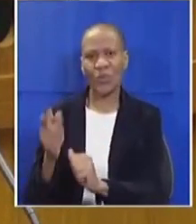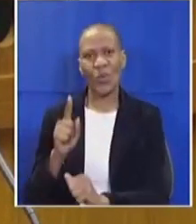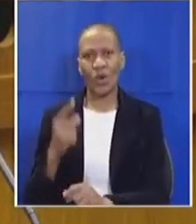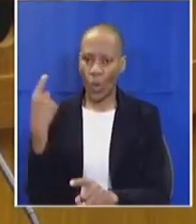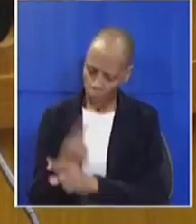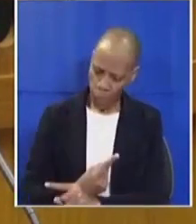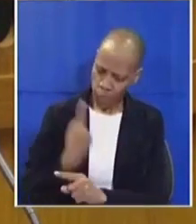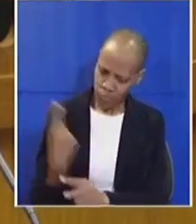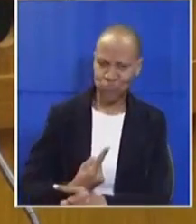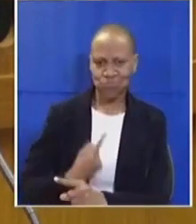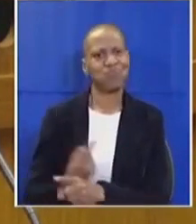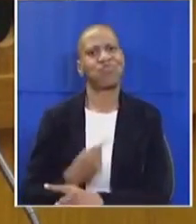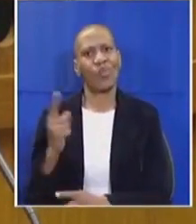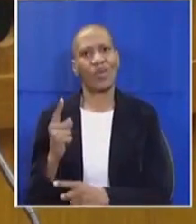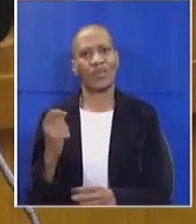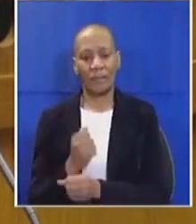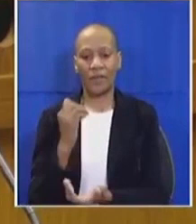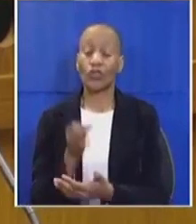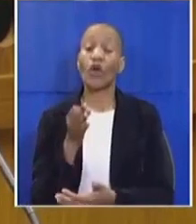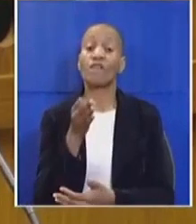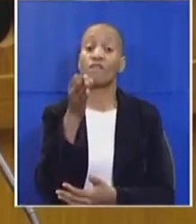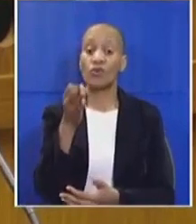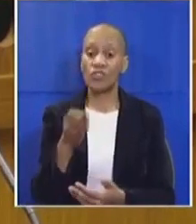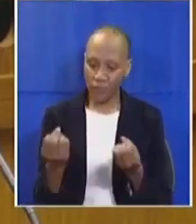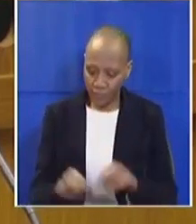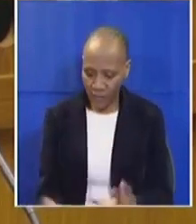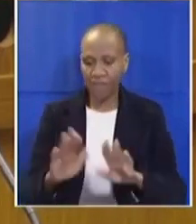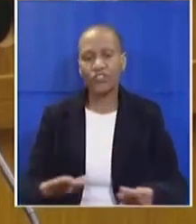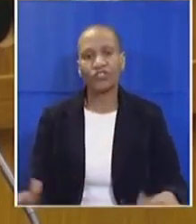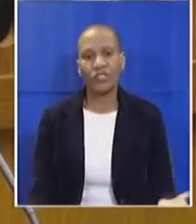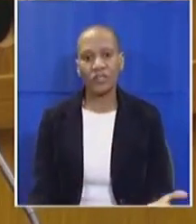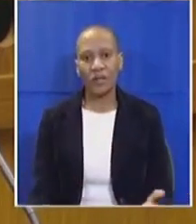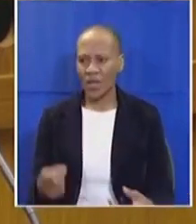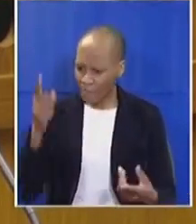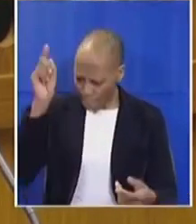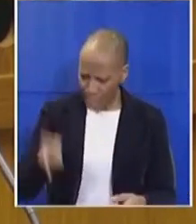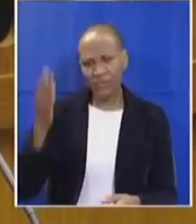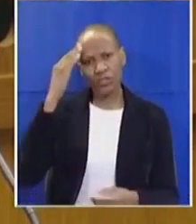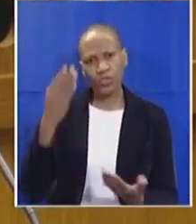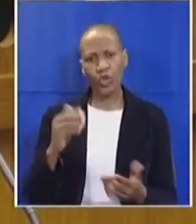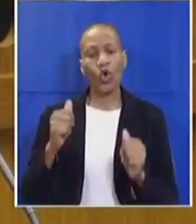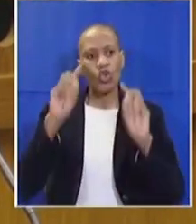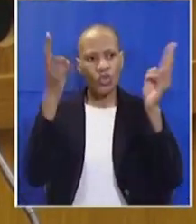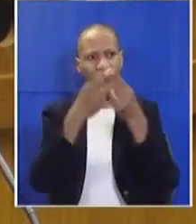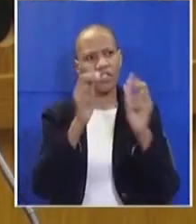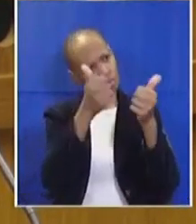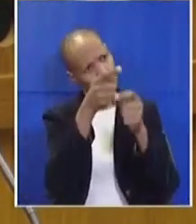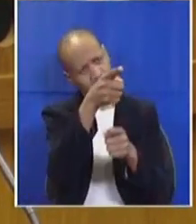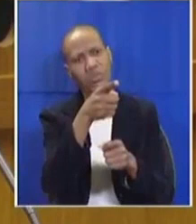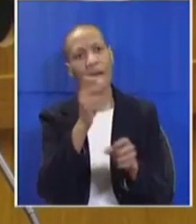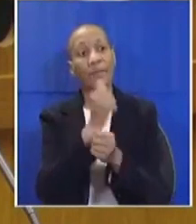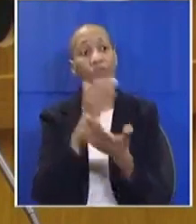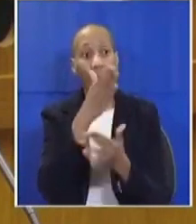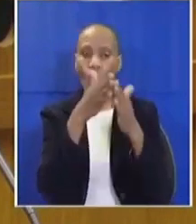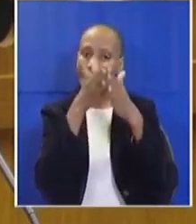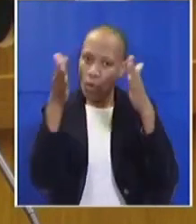all times to secure a future for the young, you would have known that you have to prepare universities so that they are